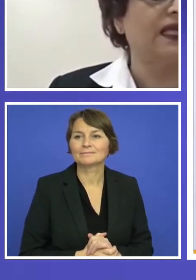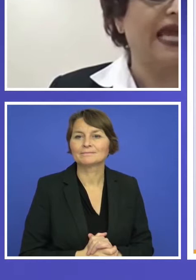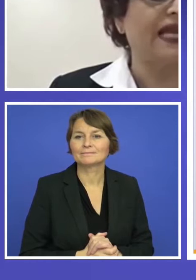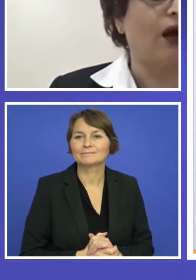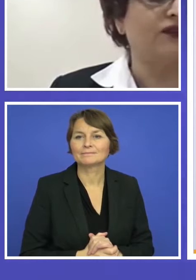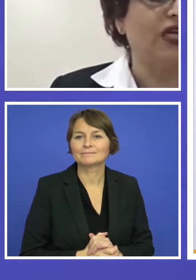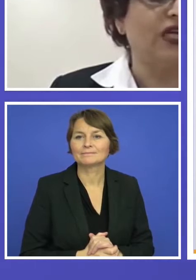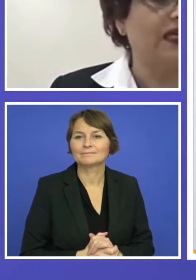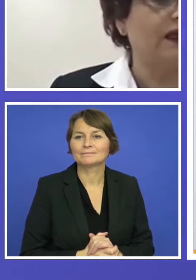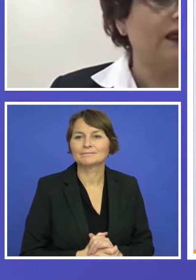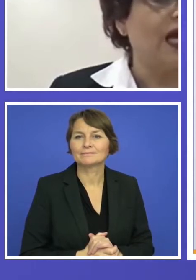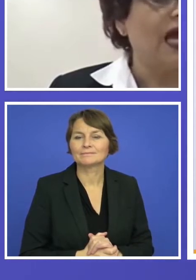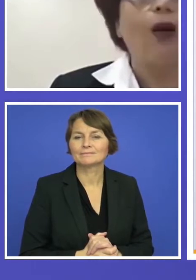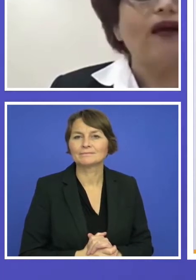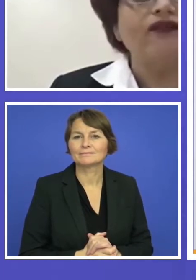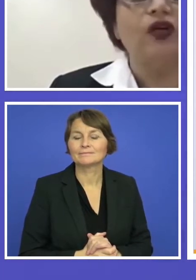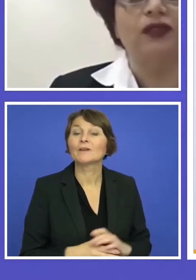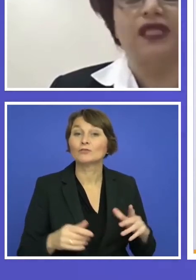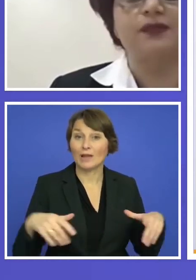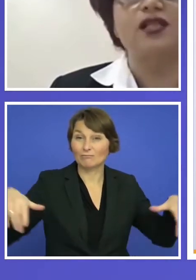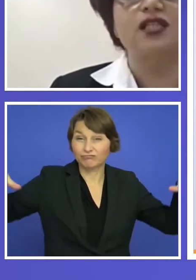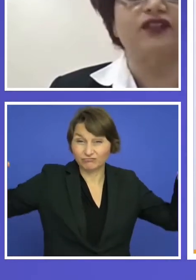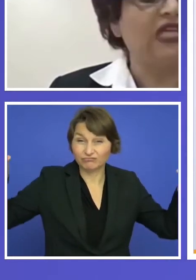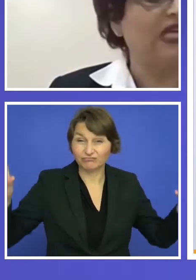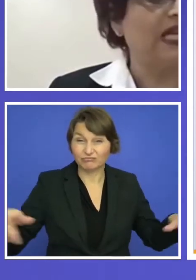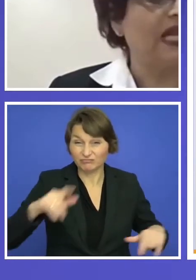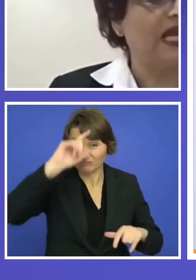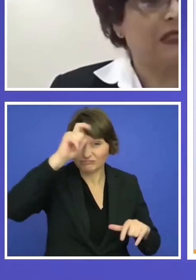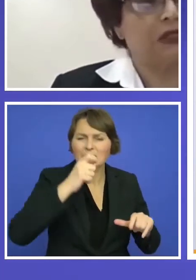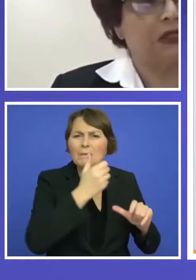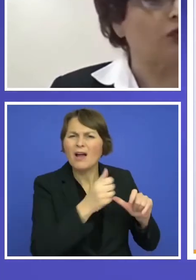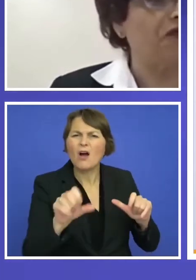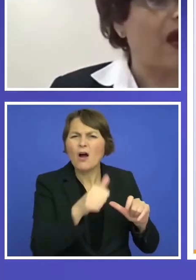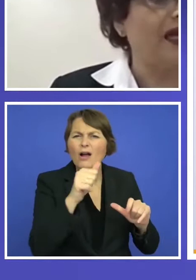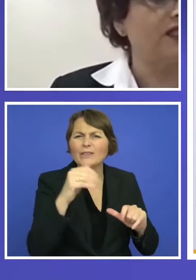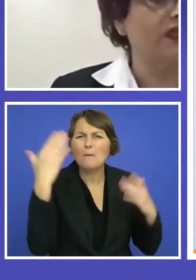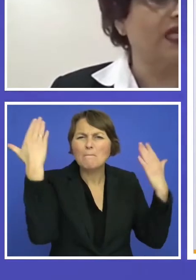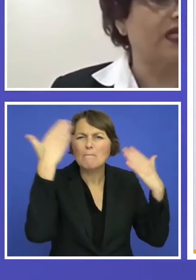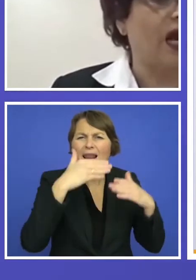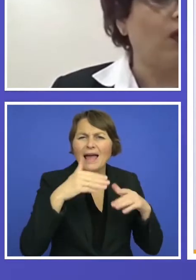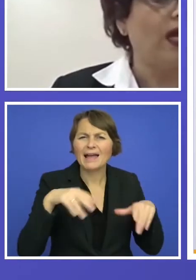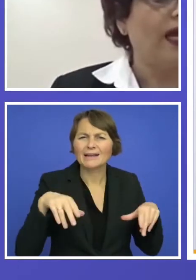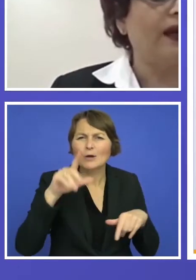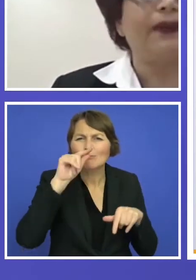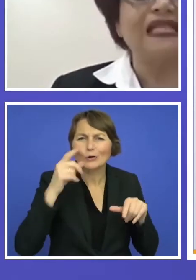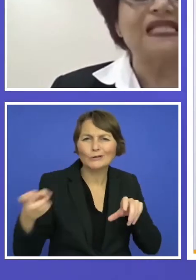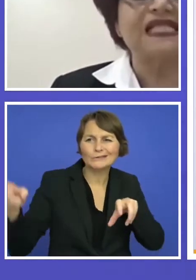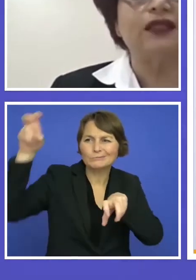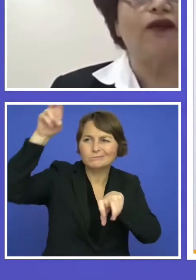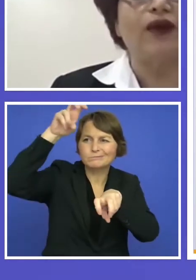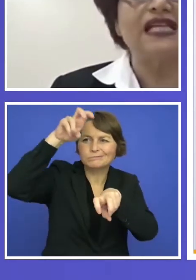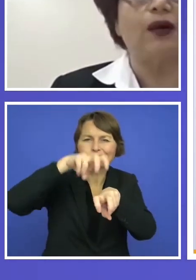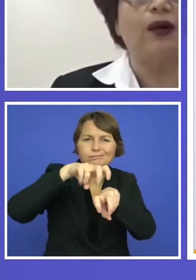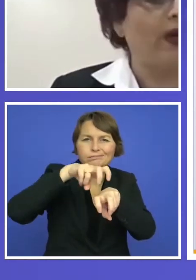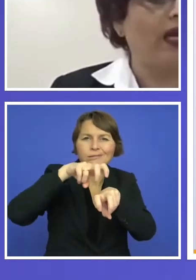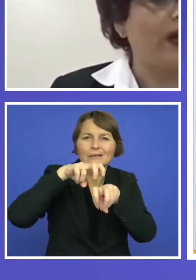bites the neck of the eagle. However, the response of the eagle is not to fight with the crow, but instead